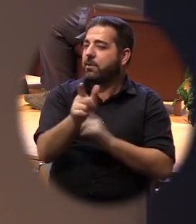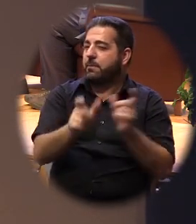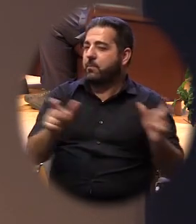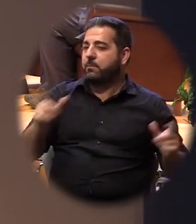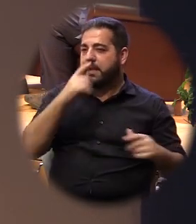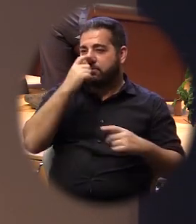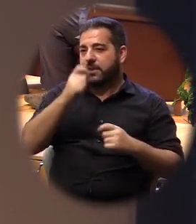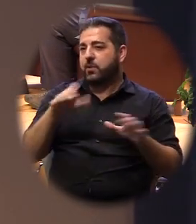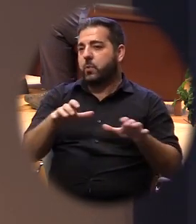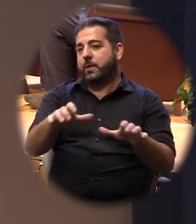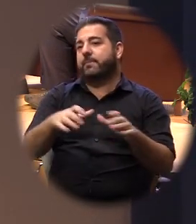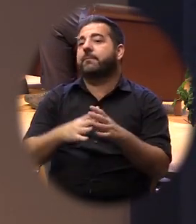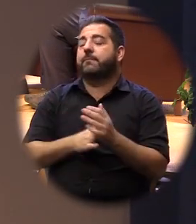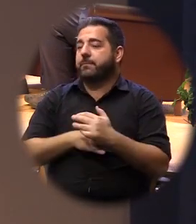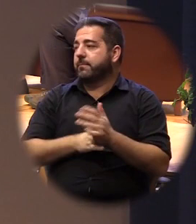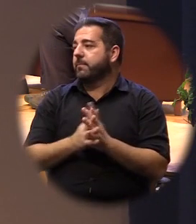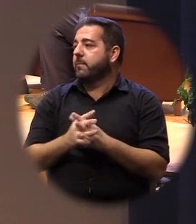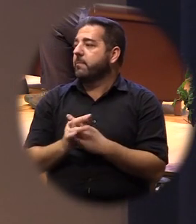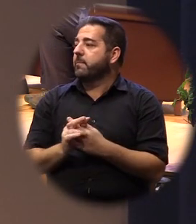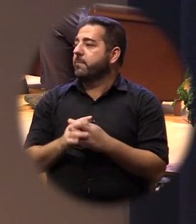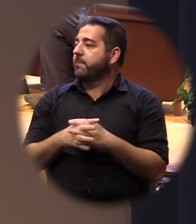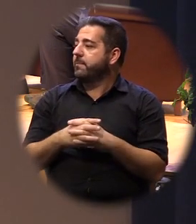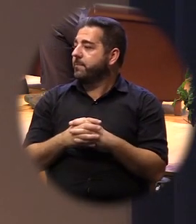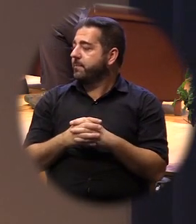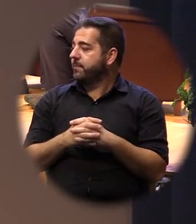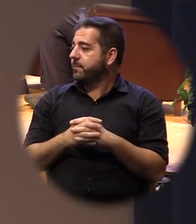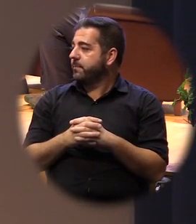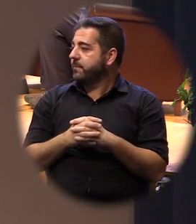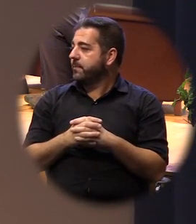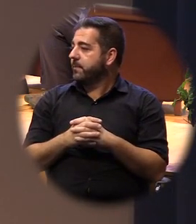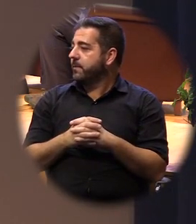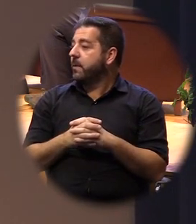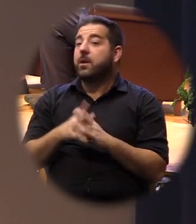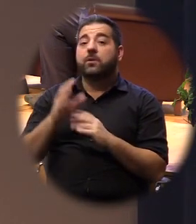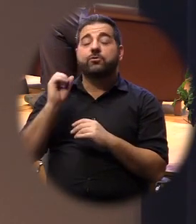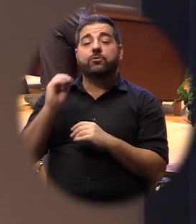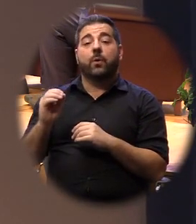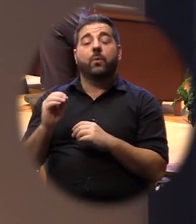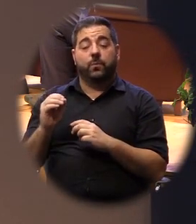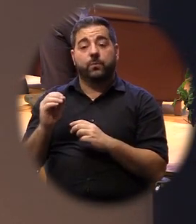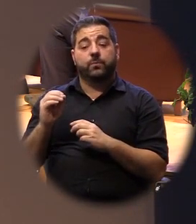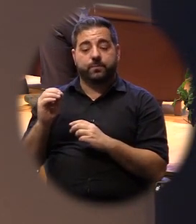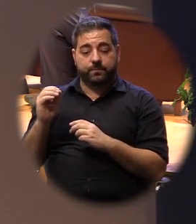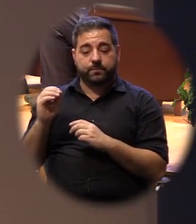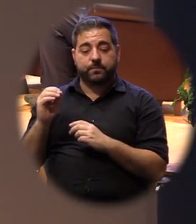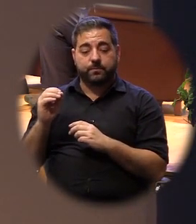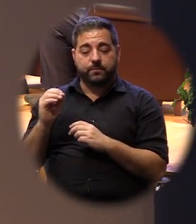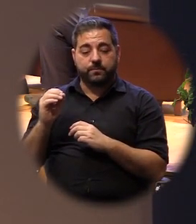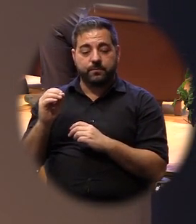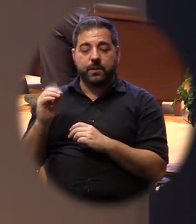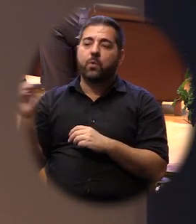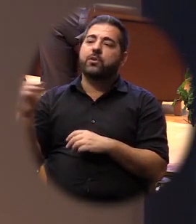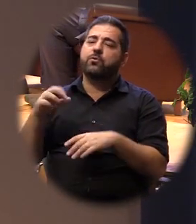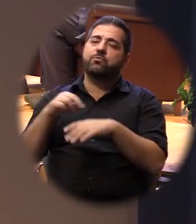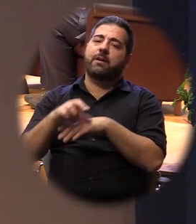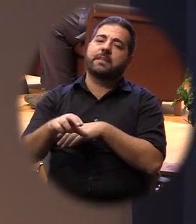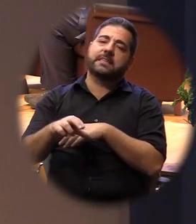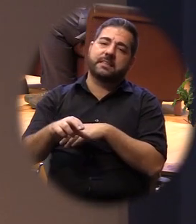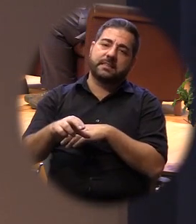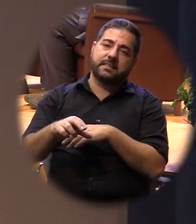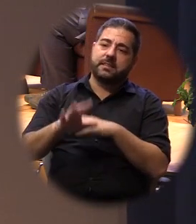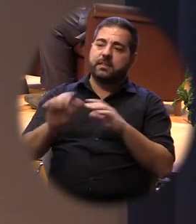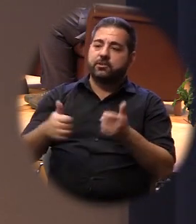be interested in um so uh and you had referenced uh you know